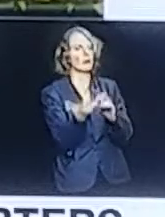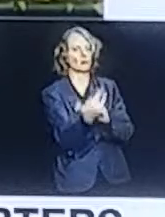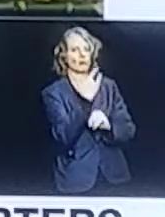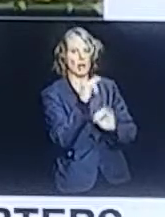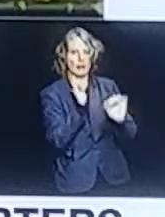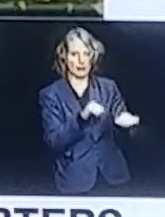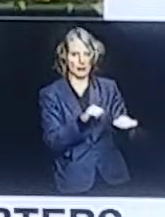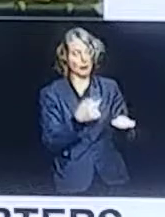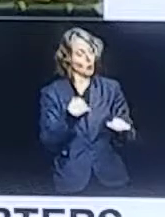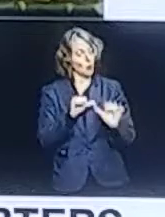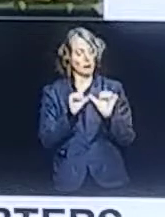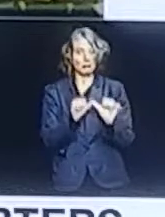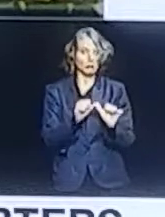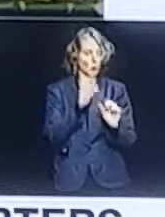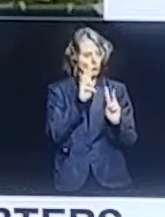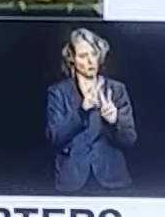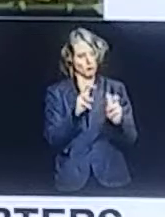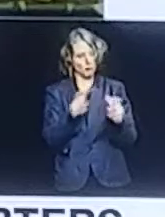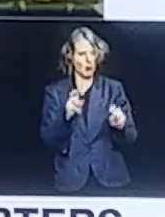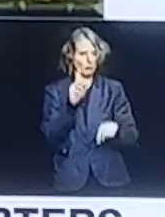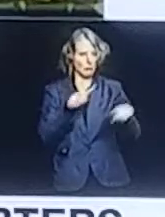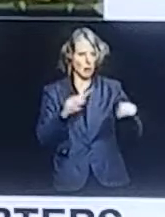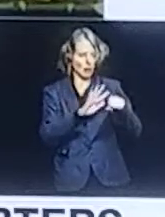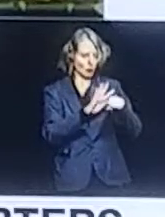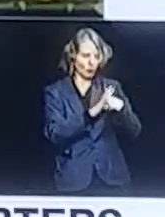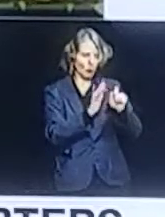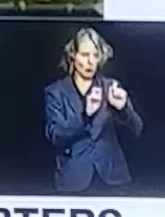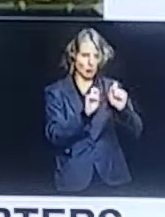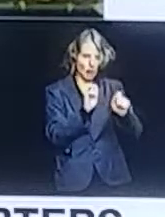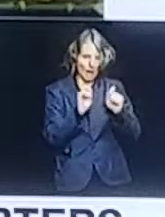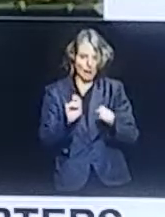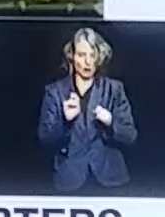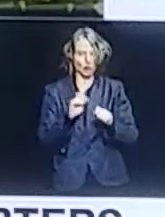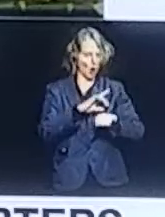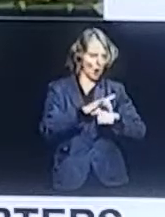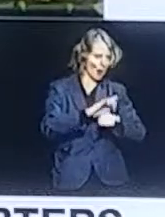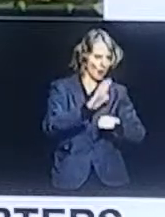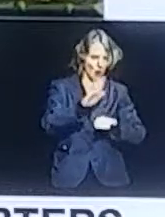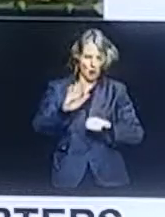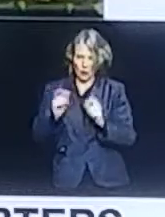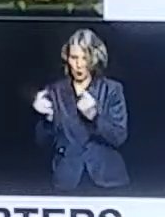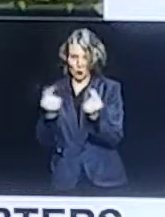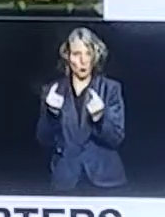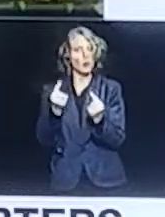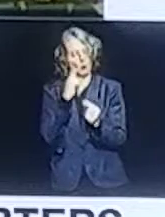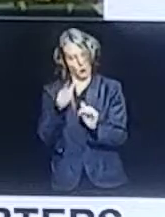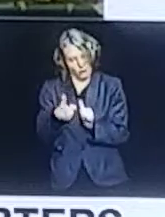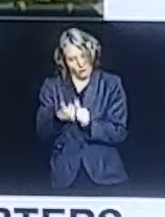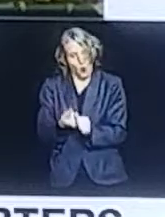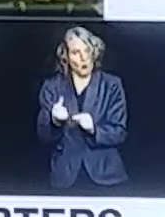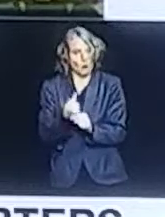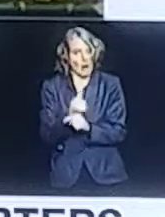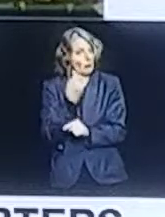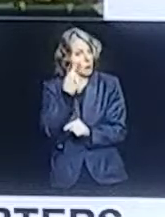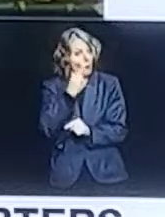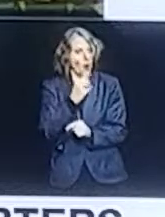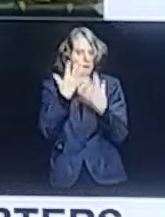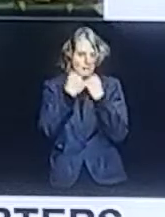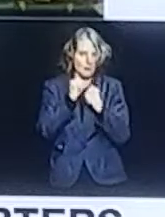variants, various geographies, and make sure we're taking the right decisions and the right measures to keep Canadians